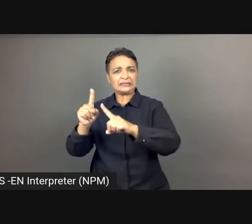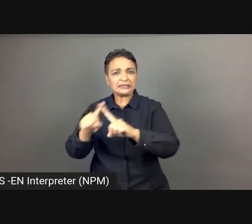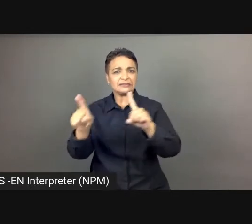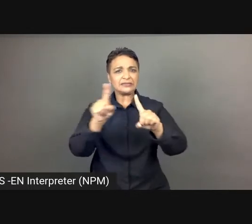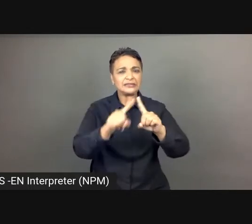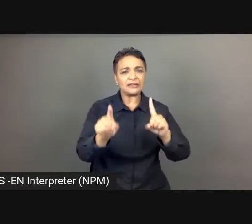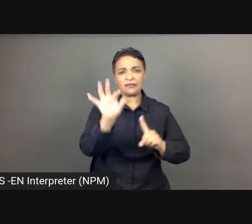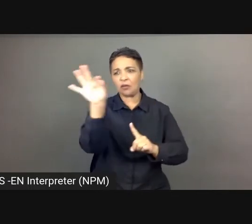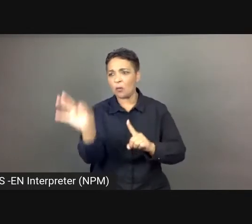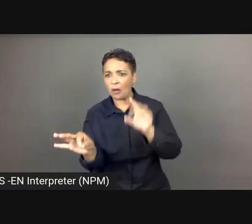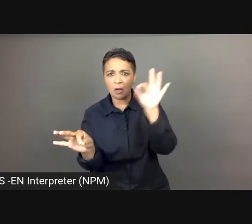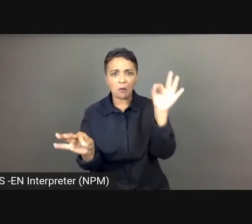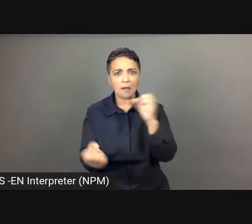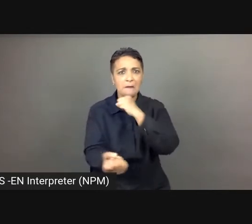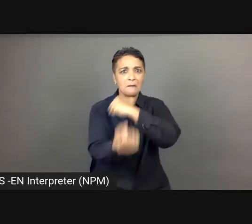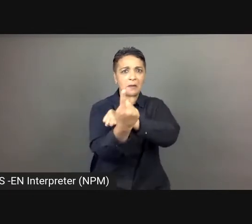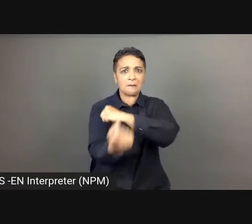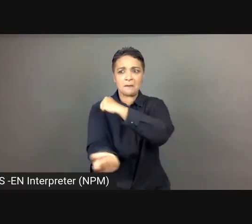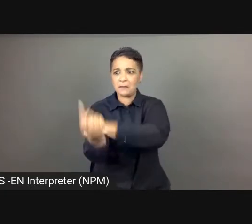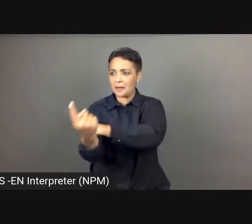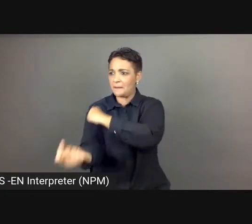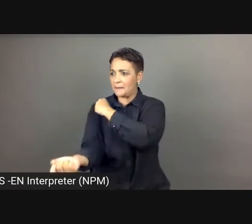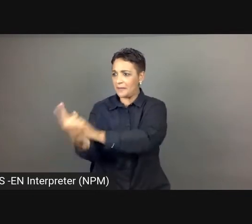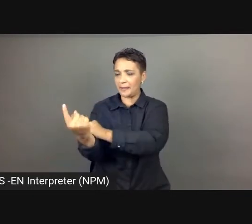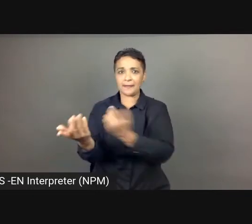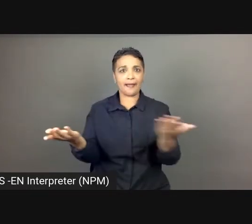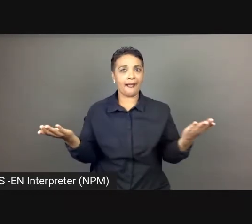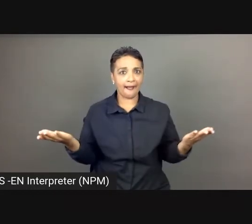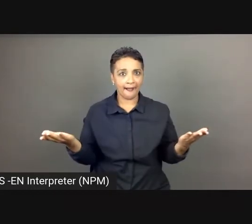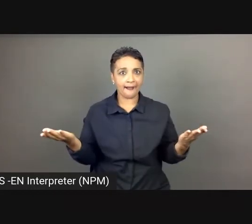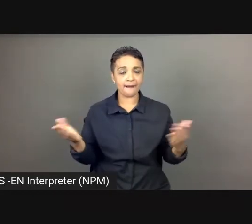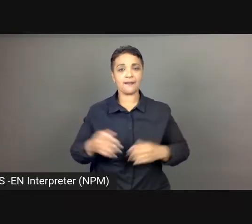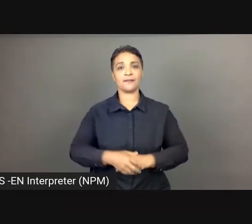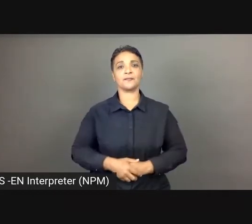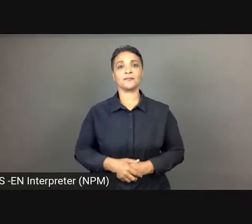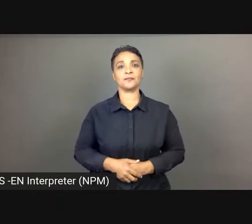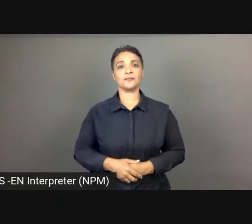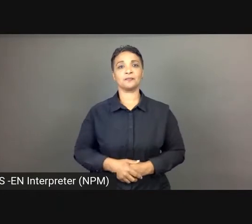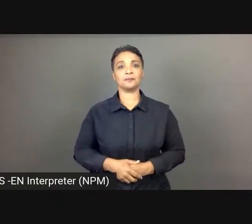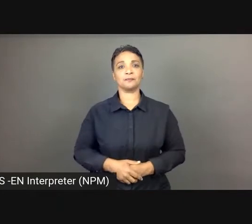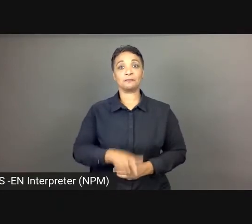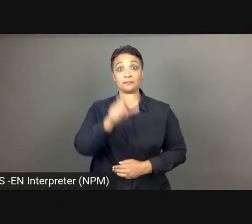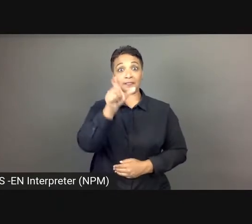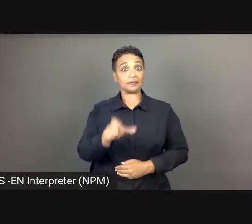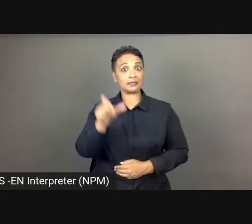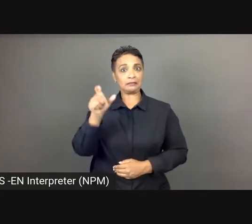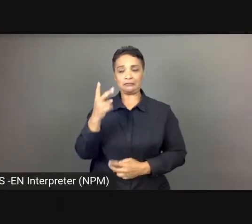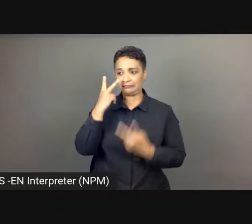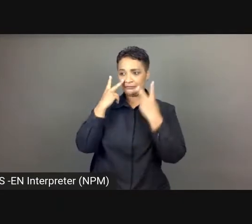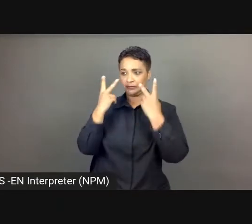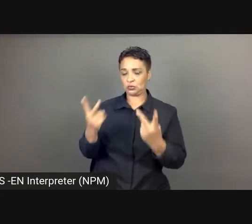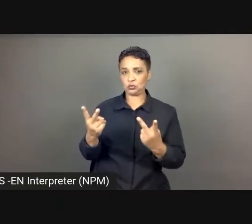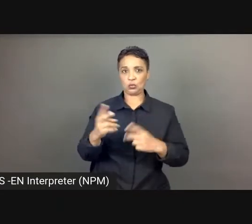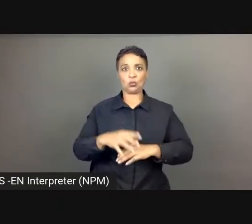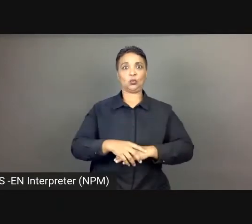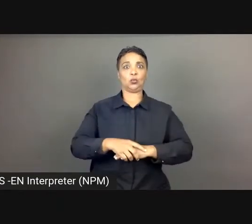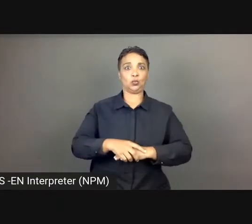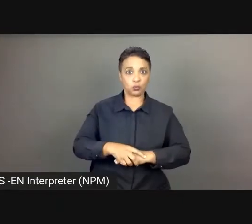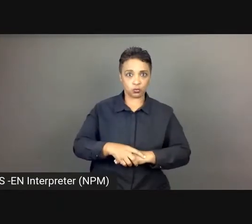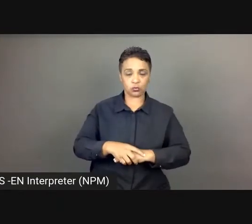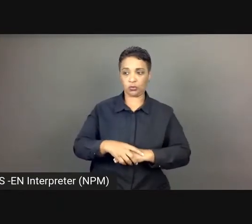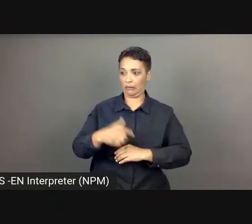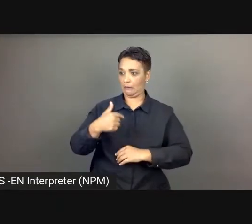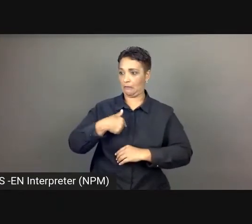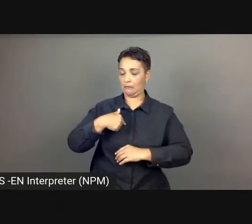people did engineer the movement. People who saw particular issues affecting them and